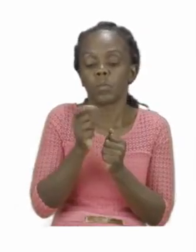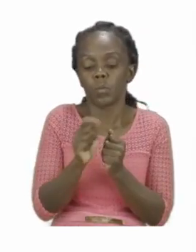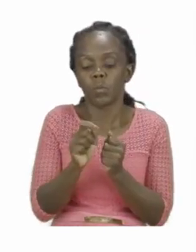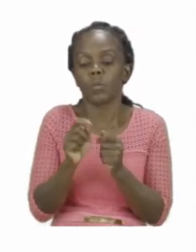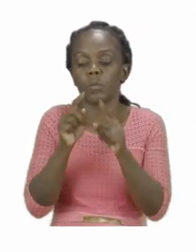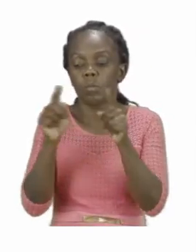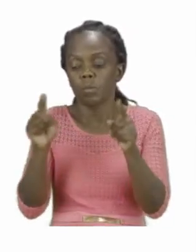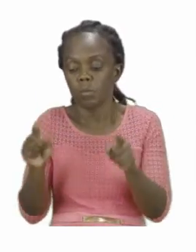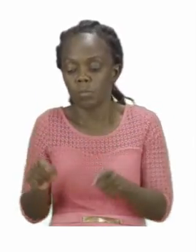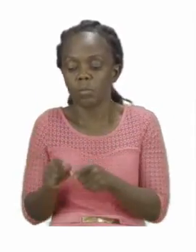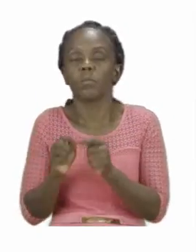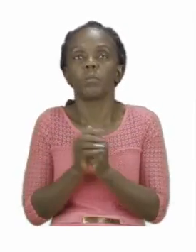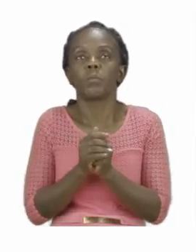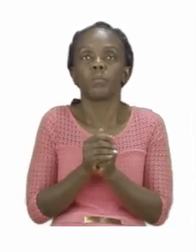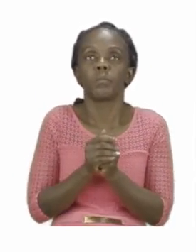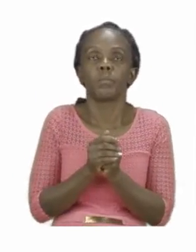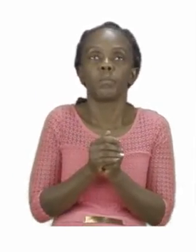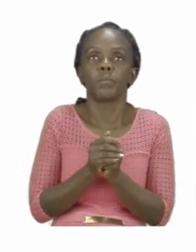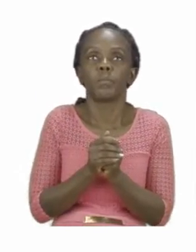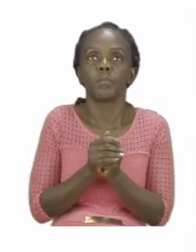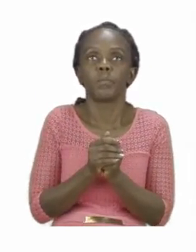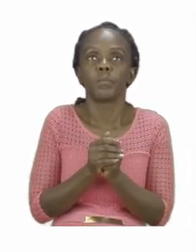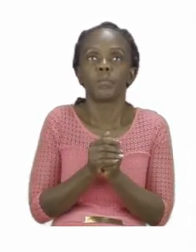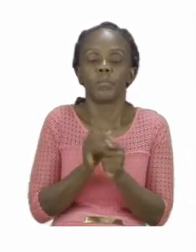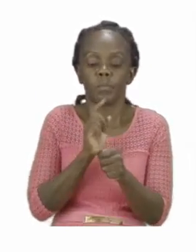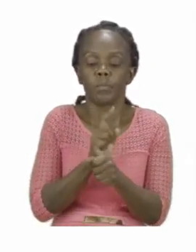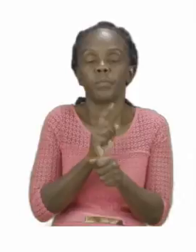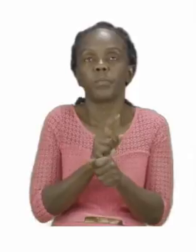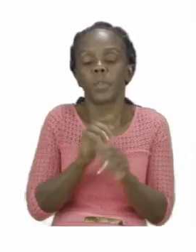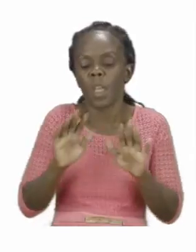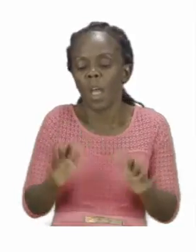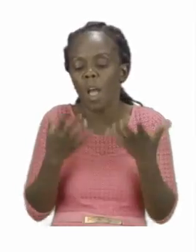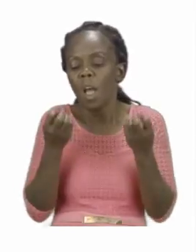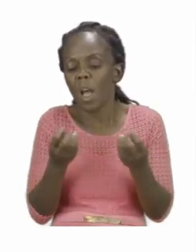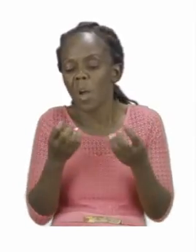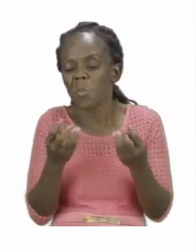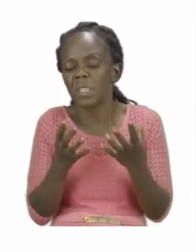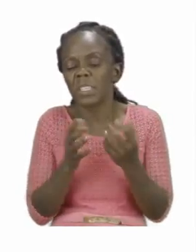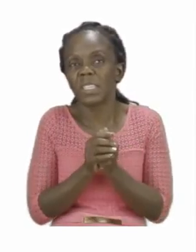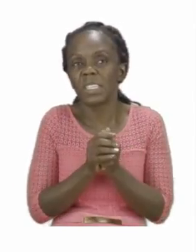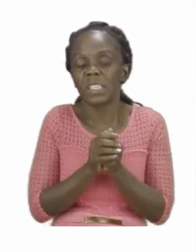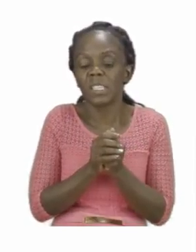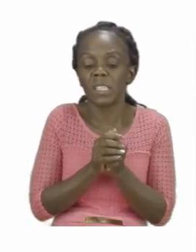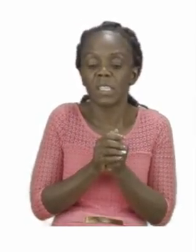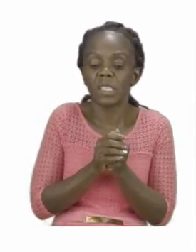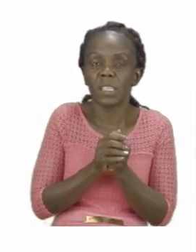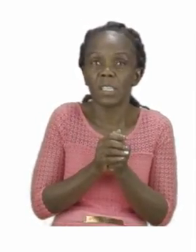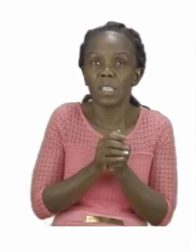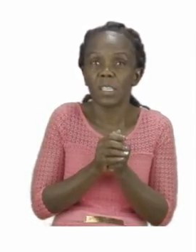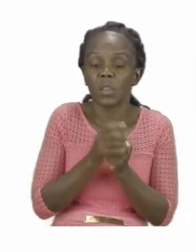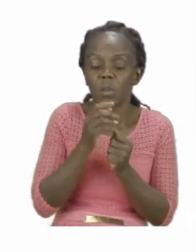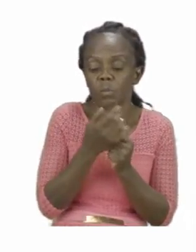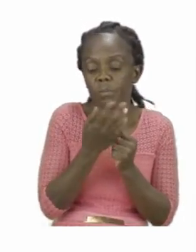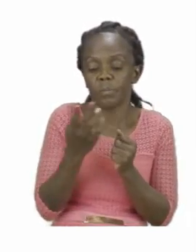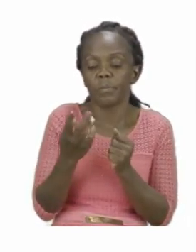box next to it. The first one that we can see are, let's count how many they are.